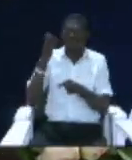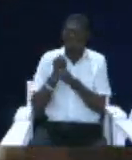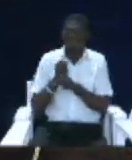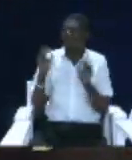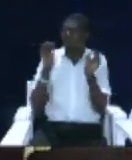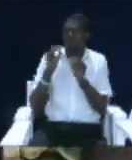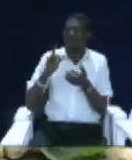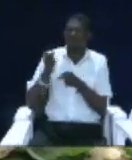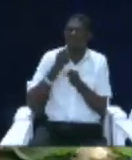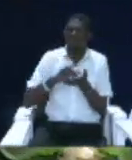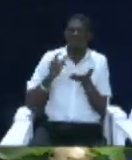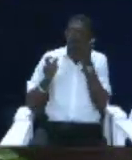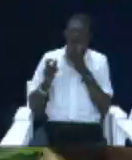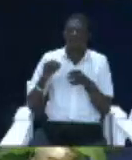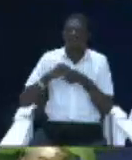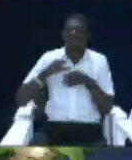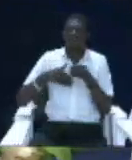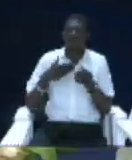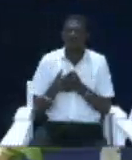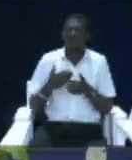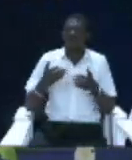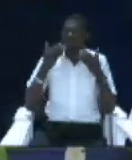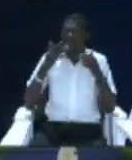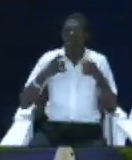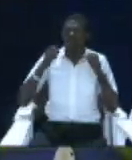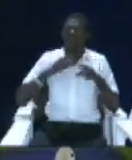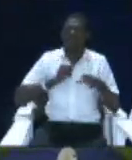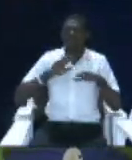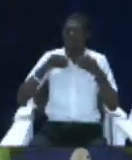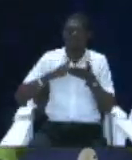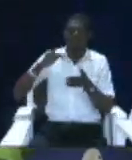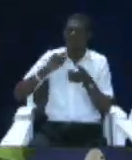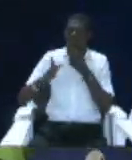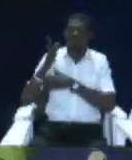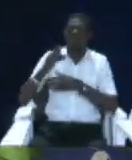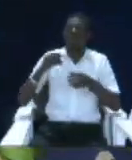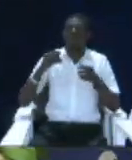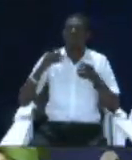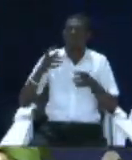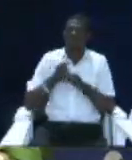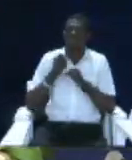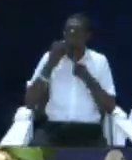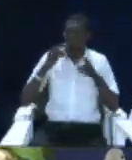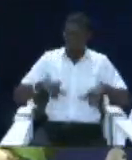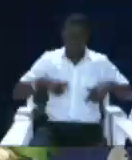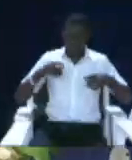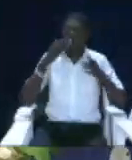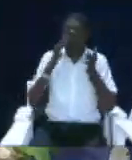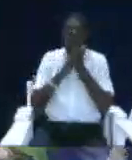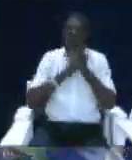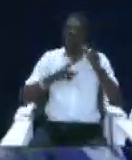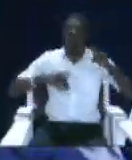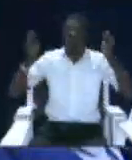not taking drugs. It's not my power, it's not my strength. I give glory to God who made me to be in the land of the living today. Praise the Lord.